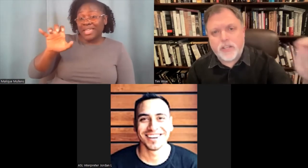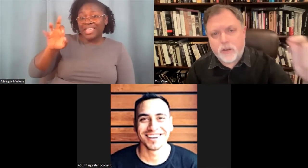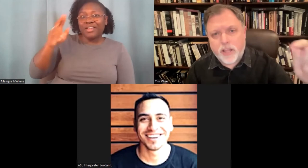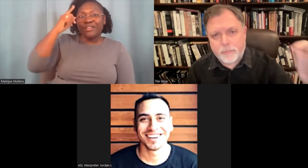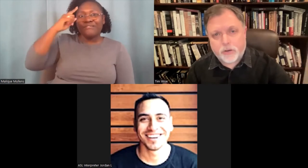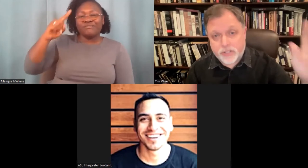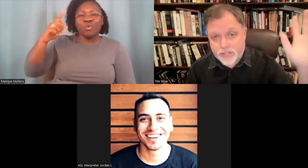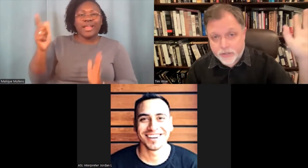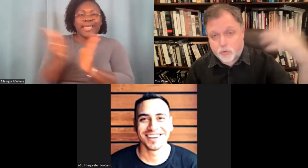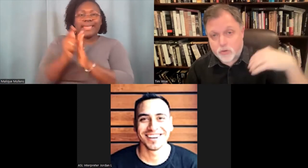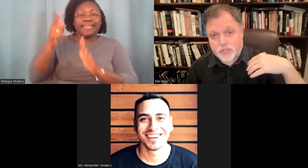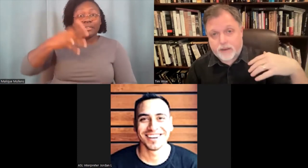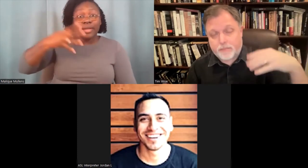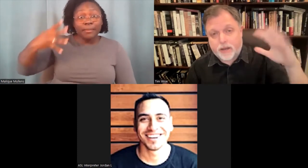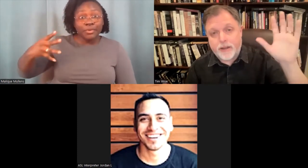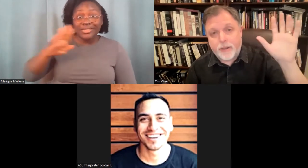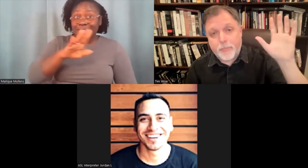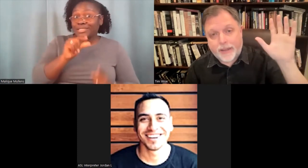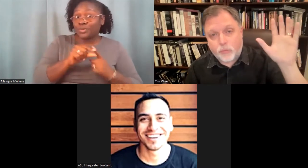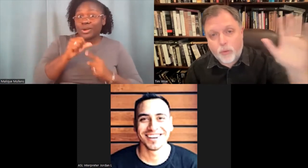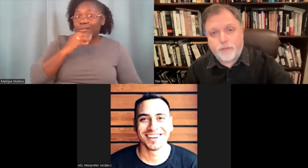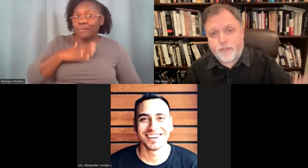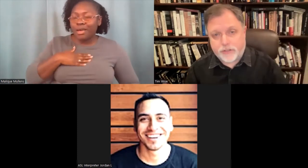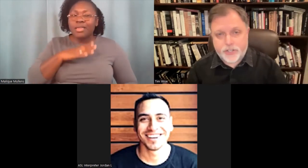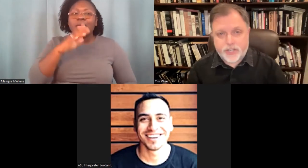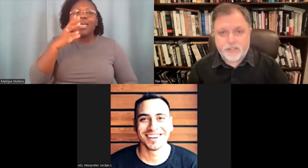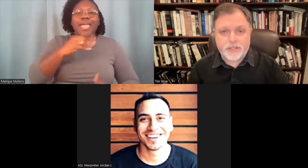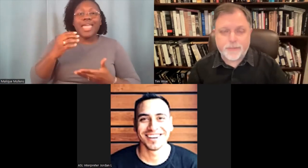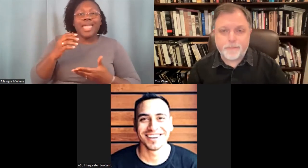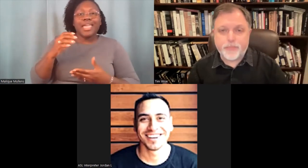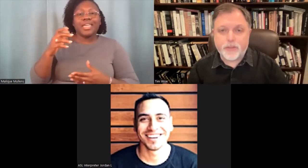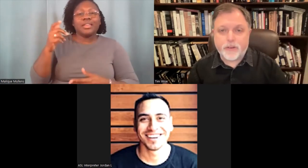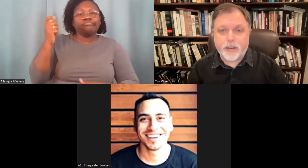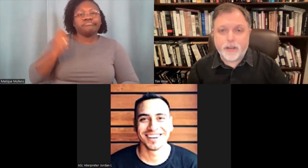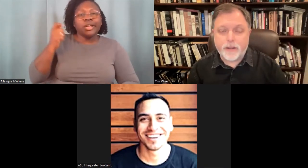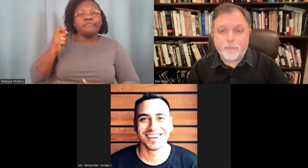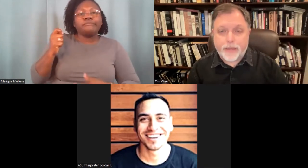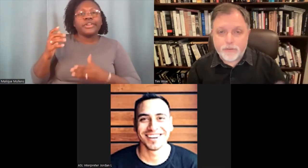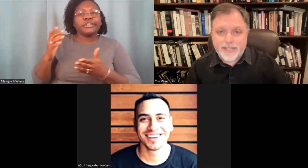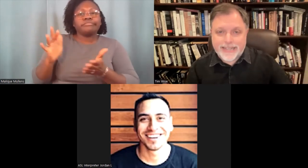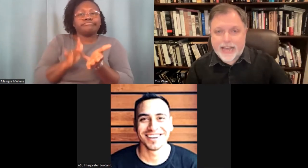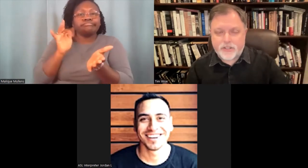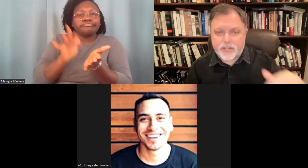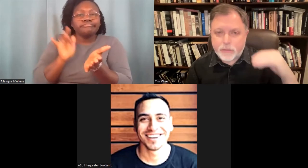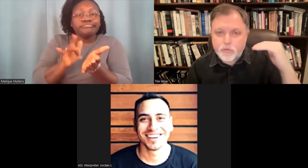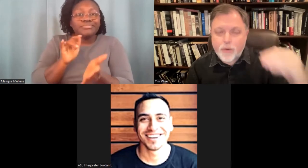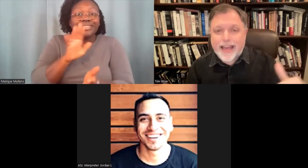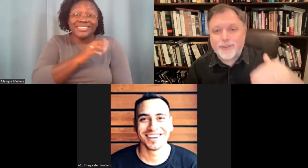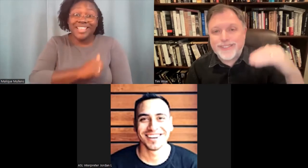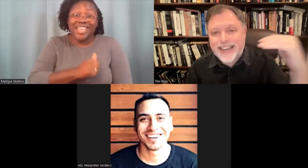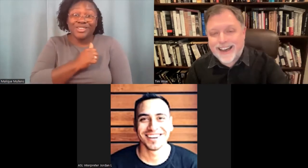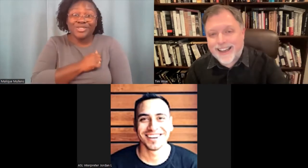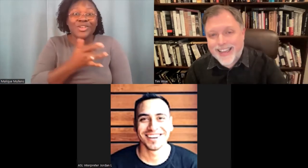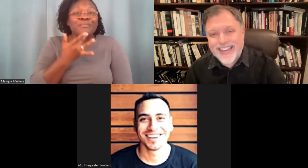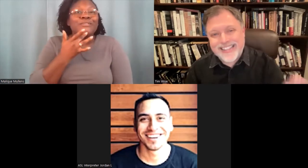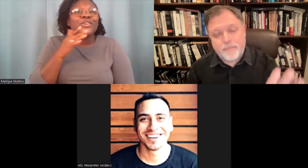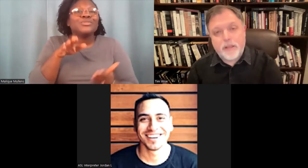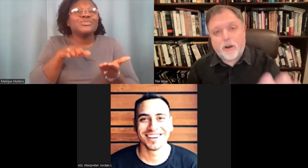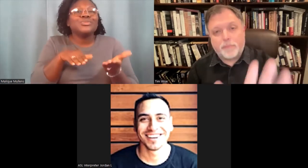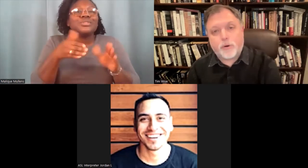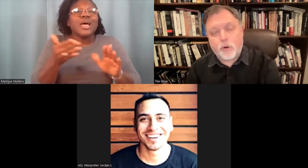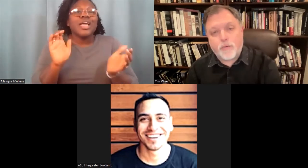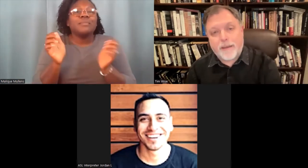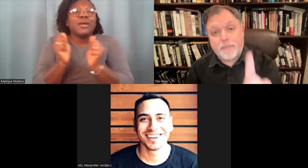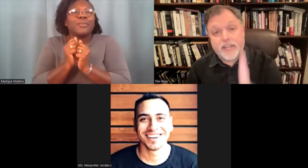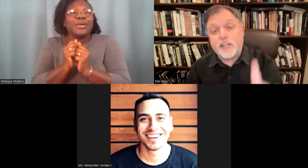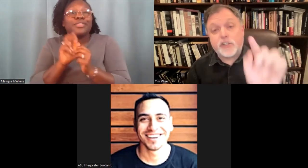for illegal immigrants, his words, not mine, and welfare cheats, right? That was his attitude. He would rather die than be